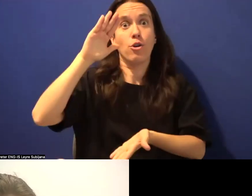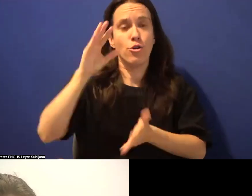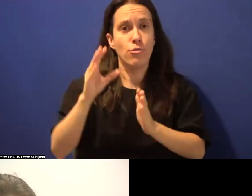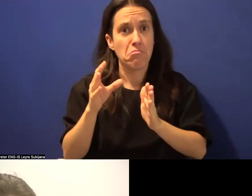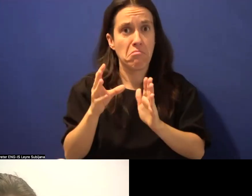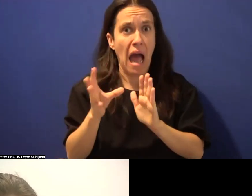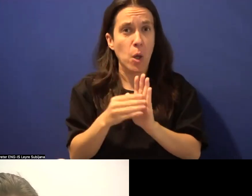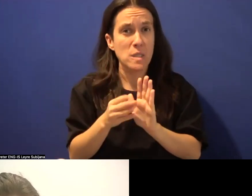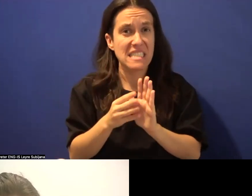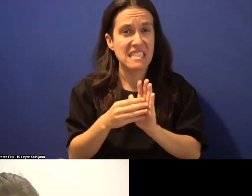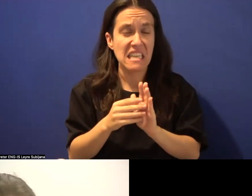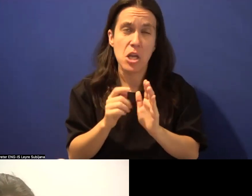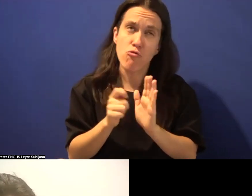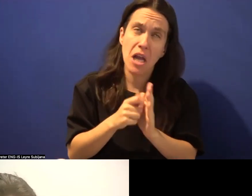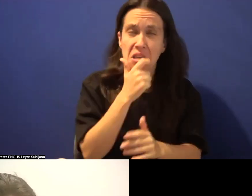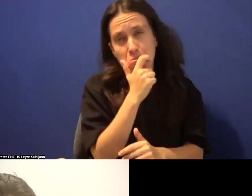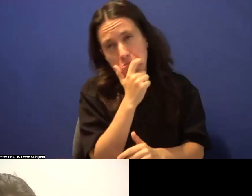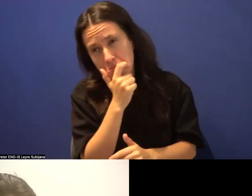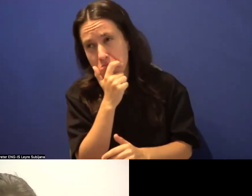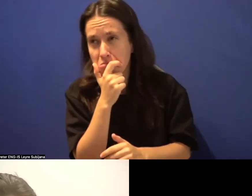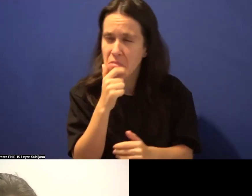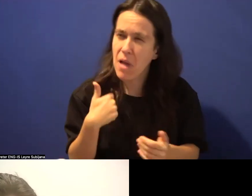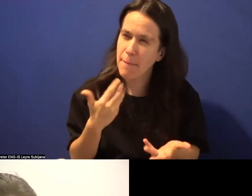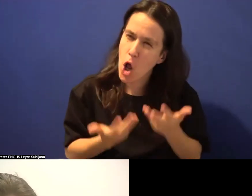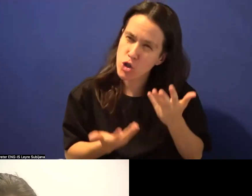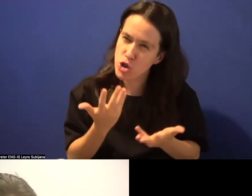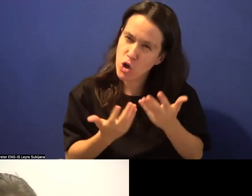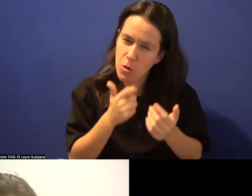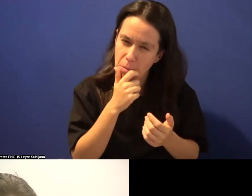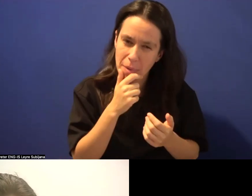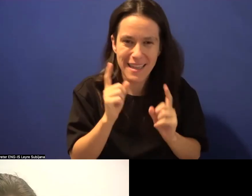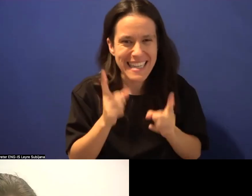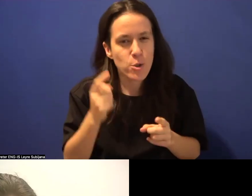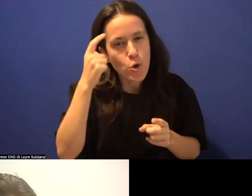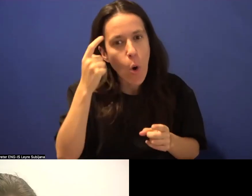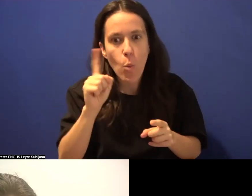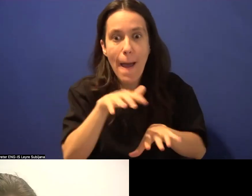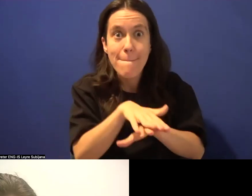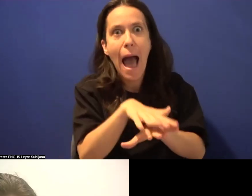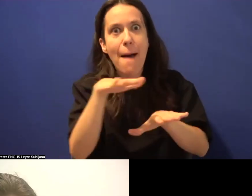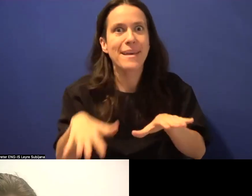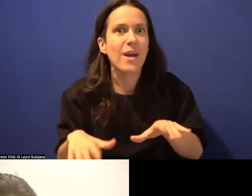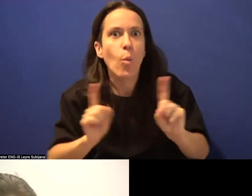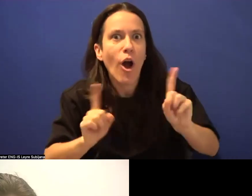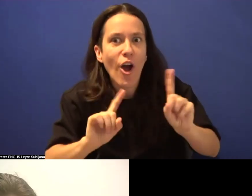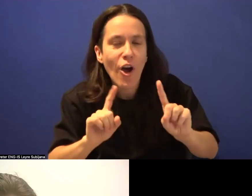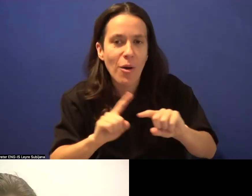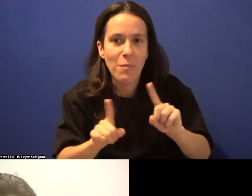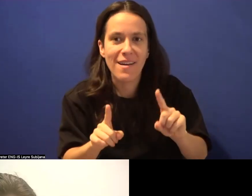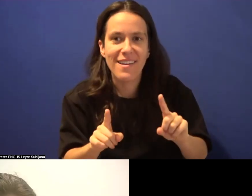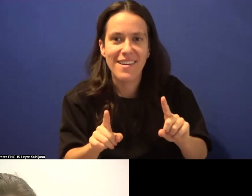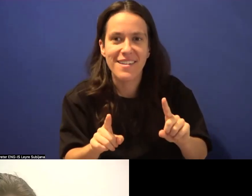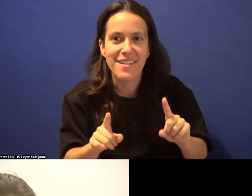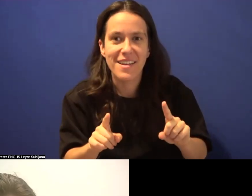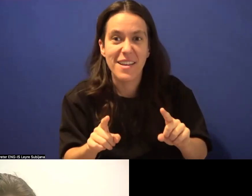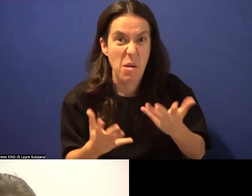would do with that information because you need to know what the mapping is. But it's something that you guys out there could